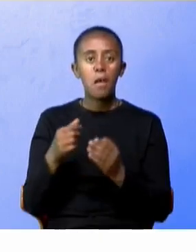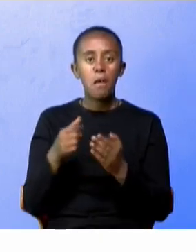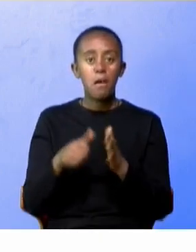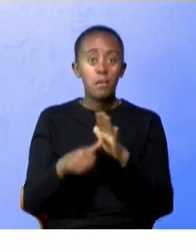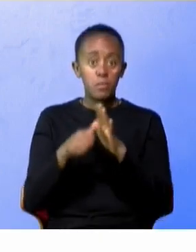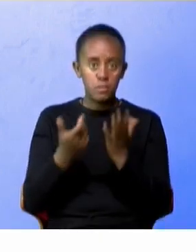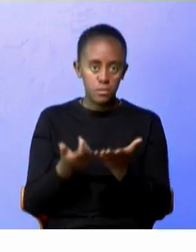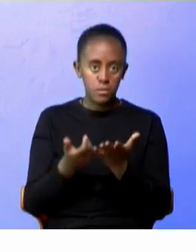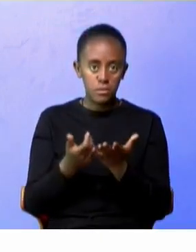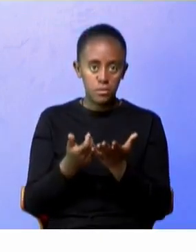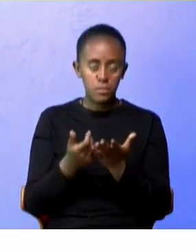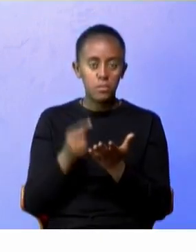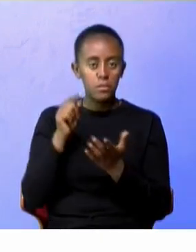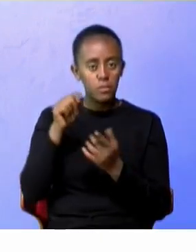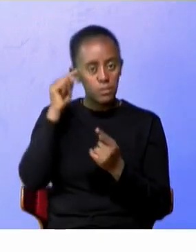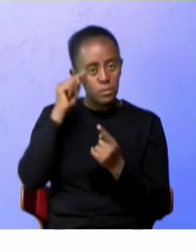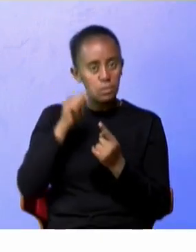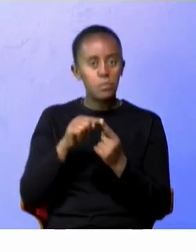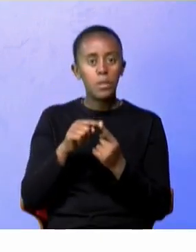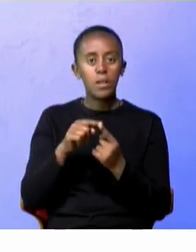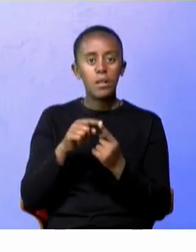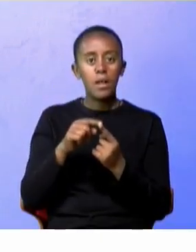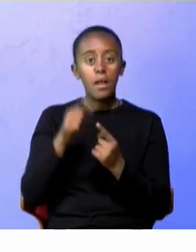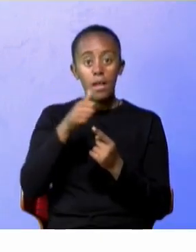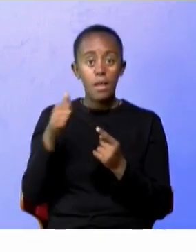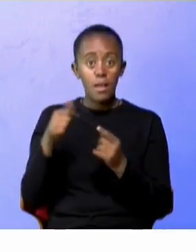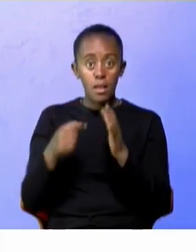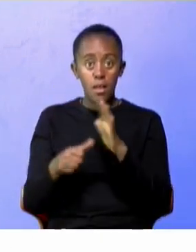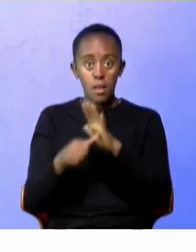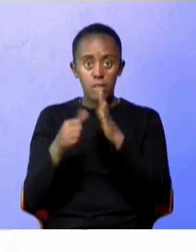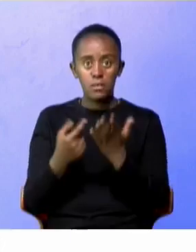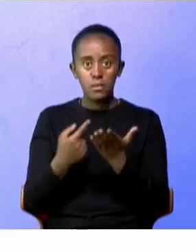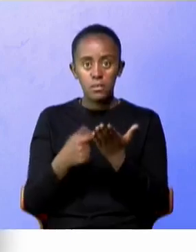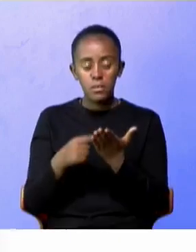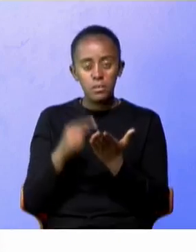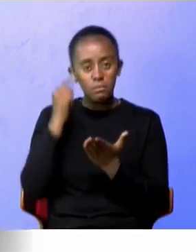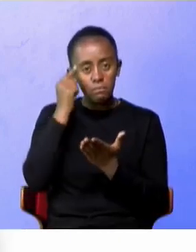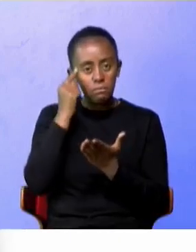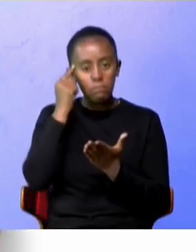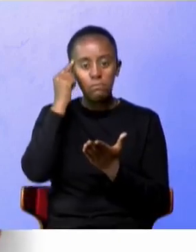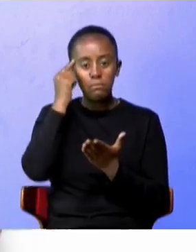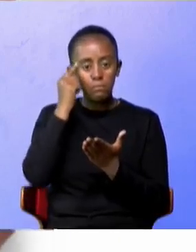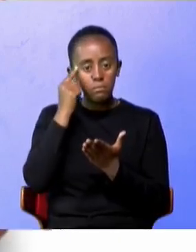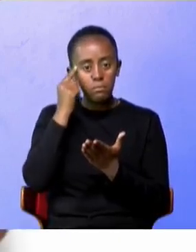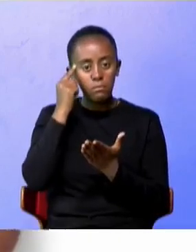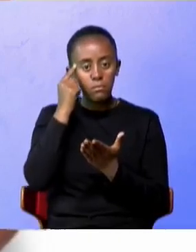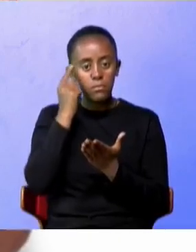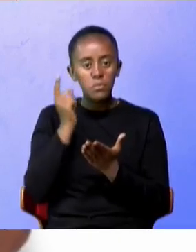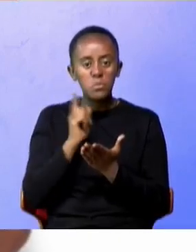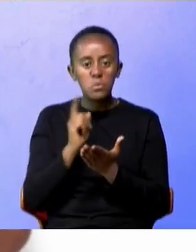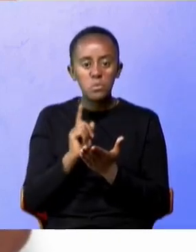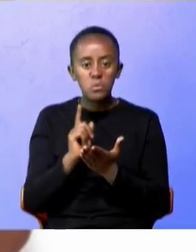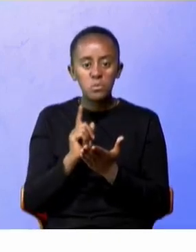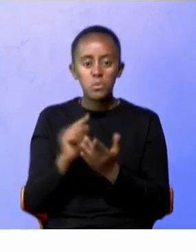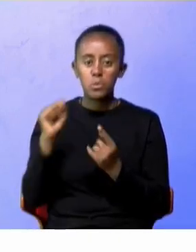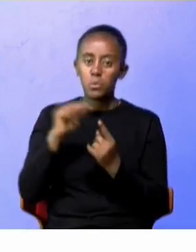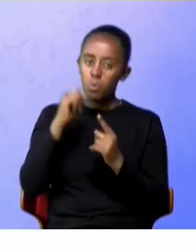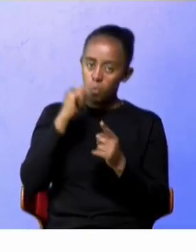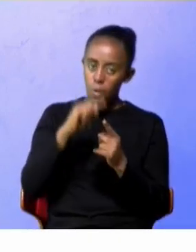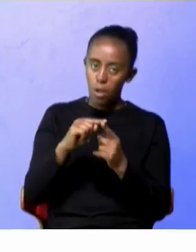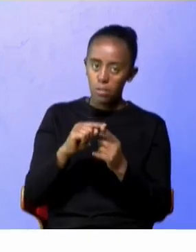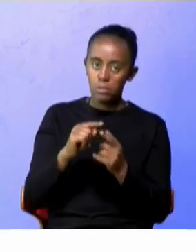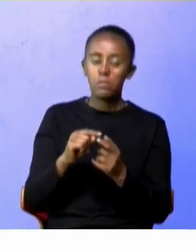They taught to plan ahead. So, in this case, they are thinking about it, what to do to plan